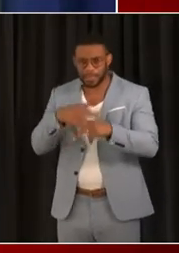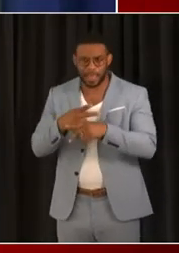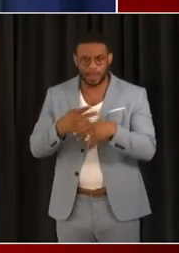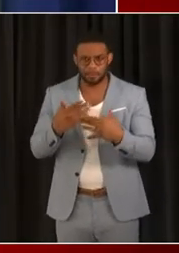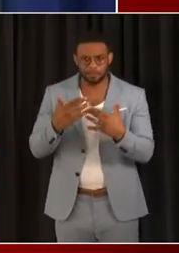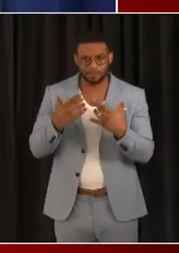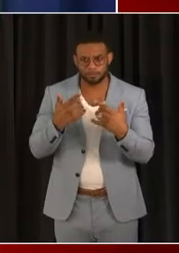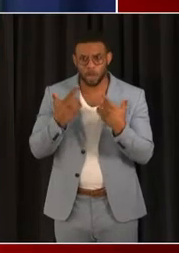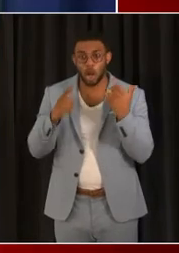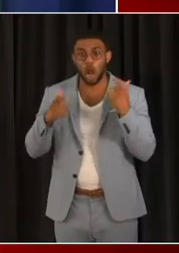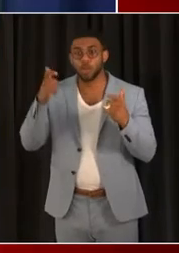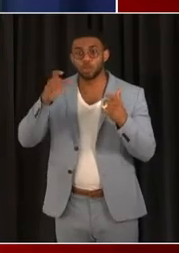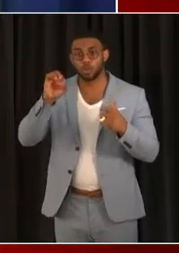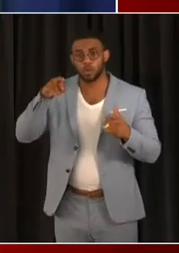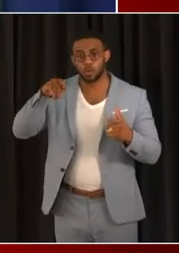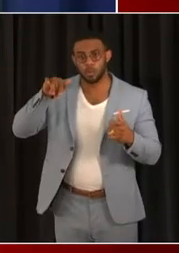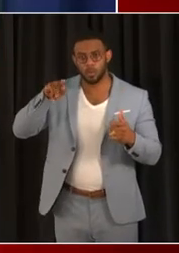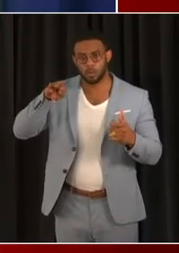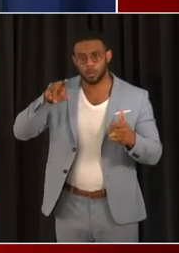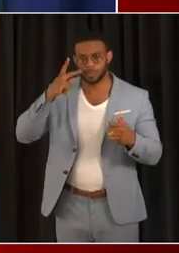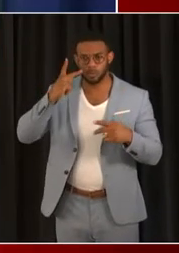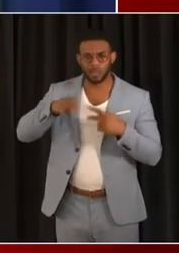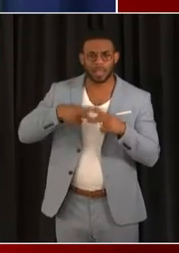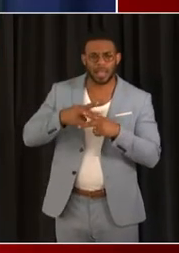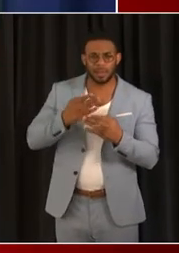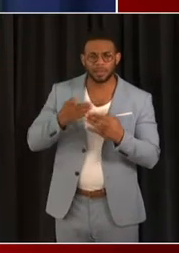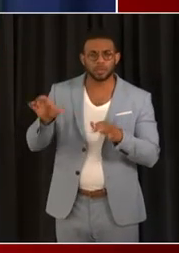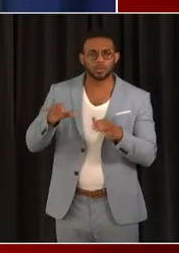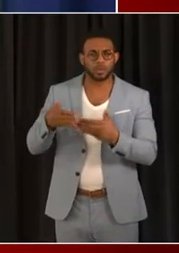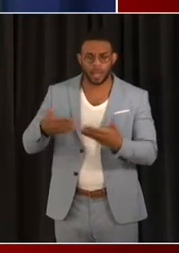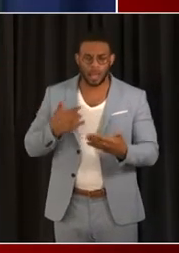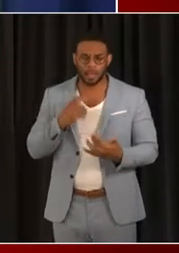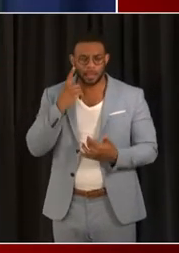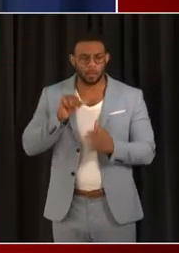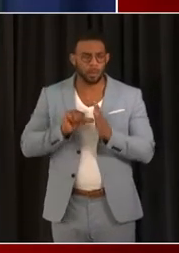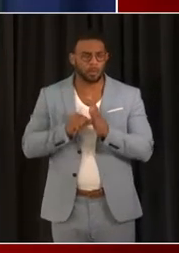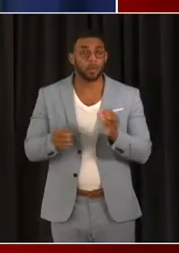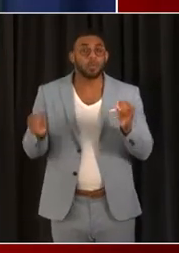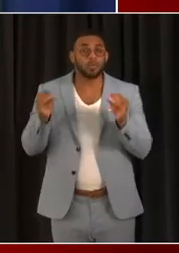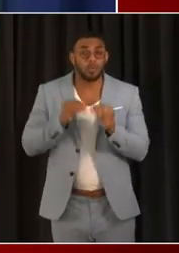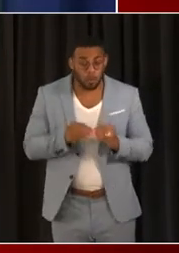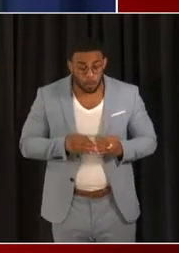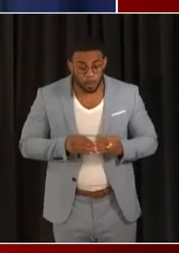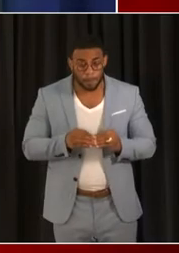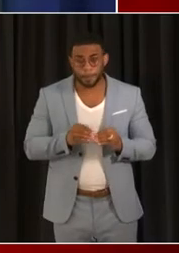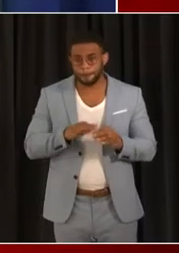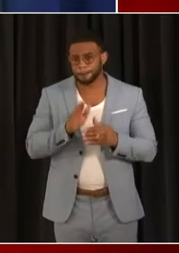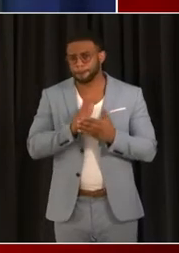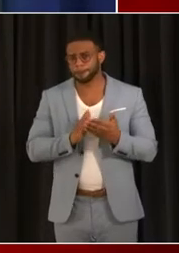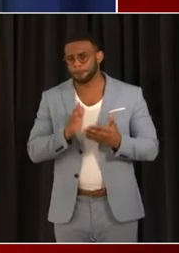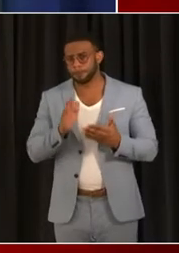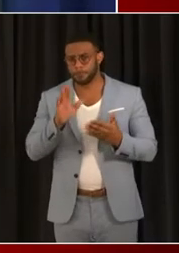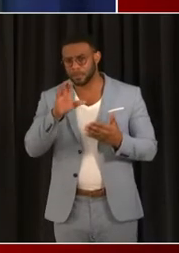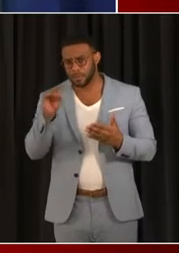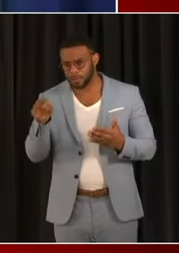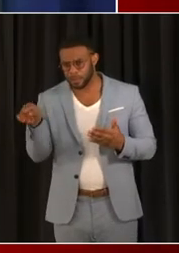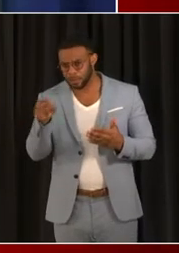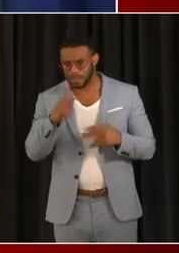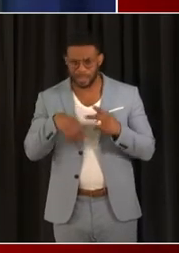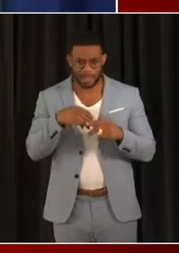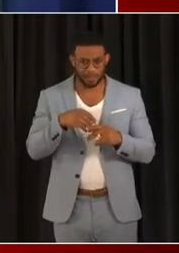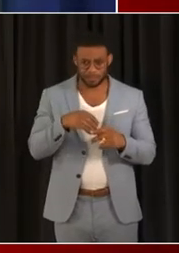of larger corporations to see what types of things they're doing to hire. I think I want to push more on some of these